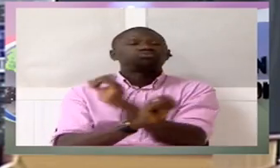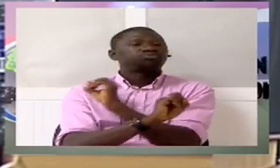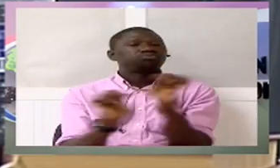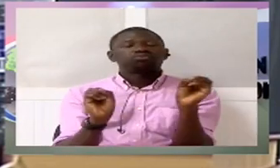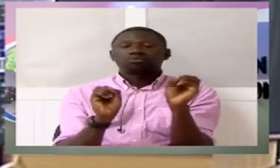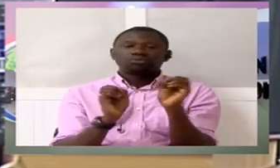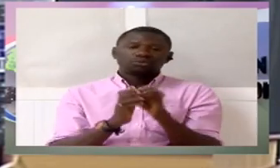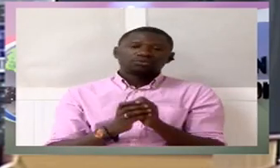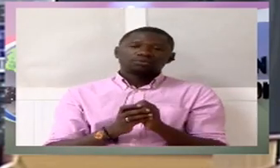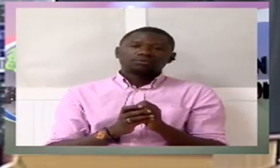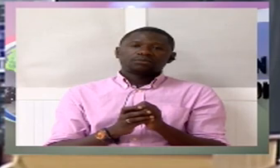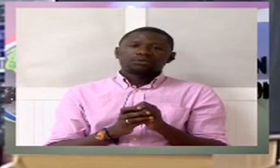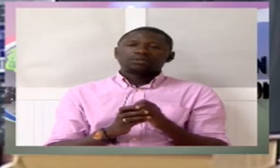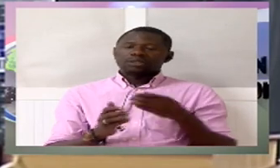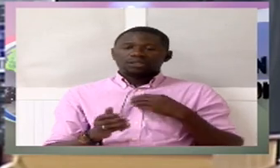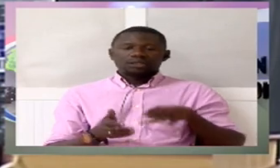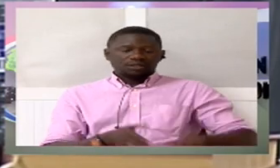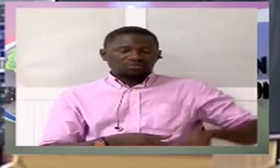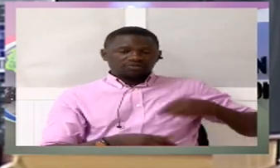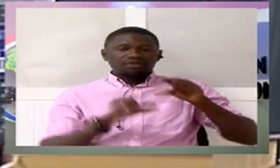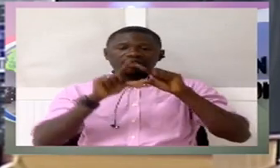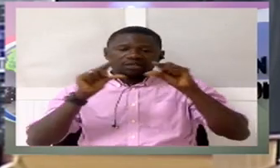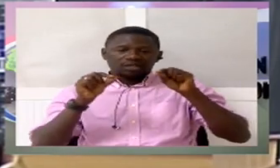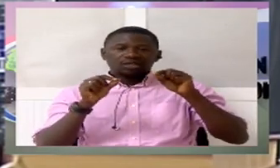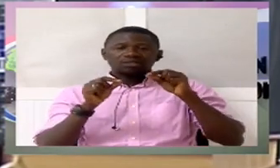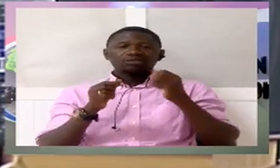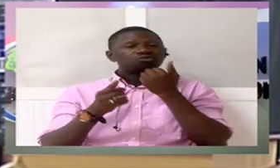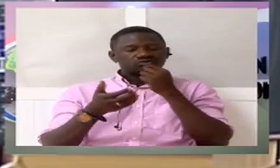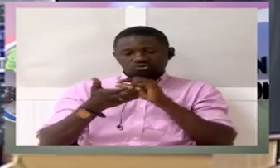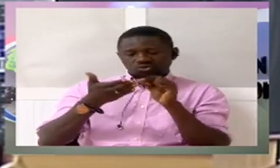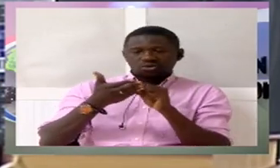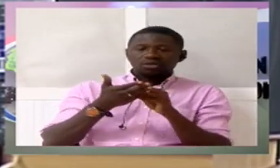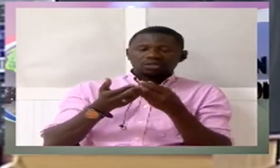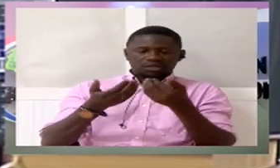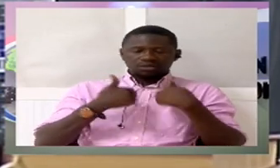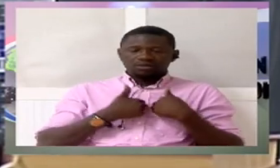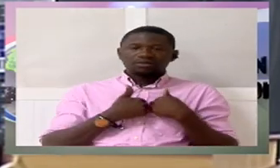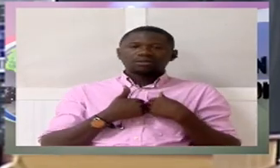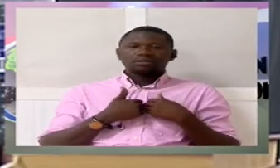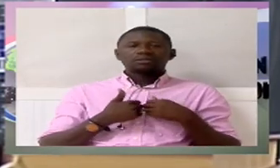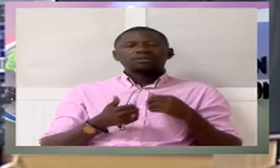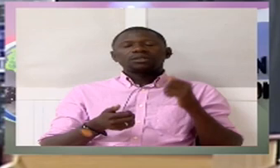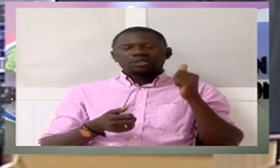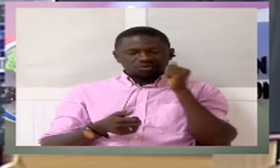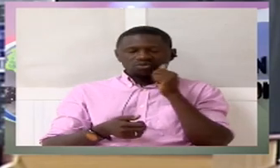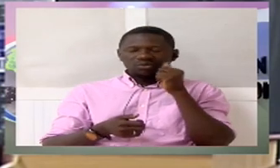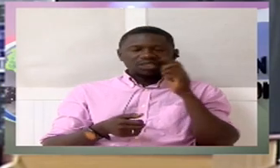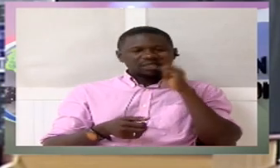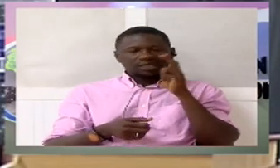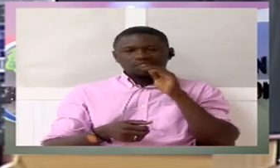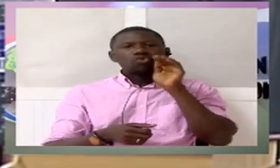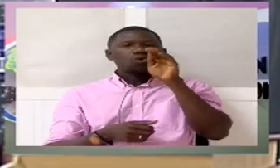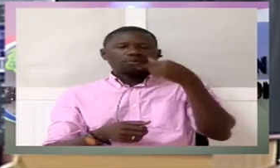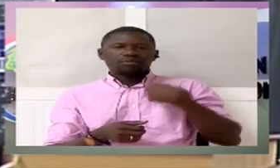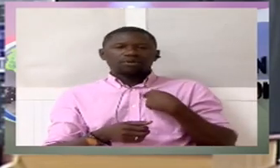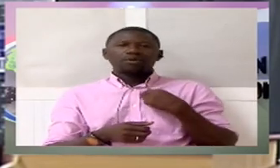above him. He removed his card and gave it to me. And he said to me, constantly keep calling me. But